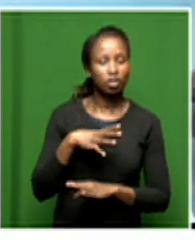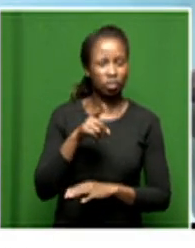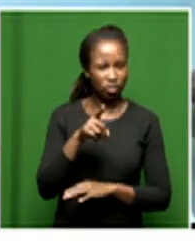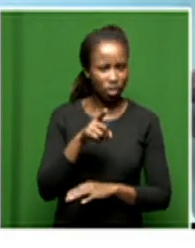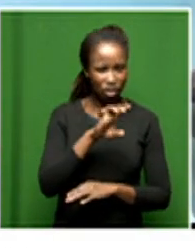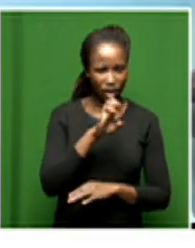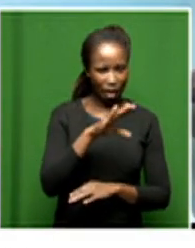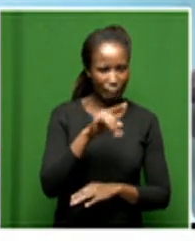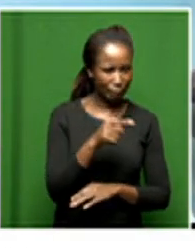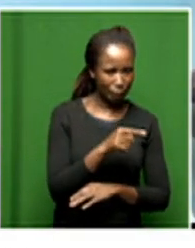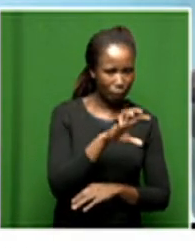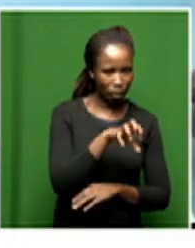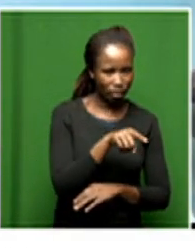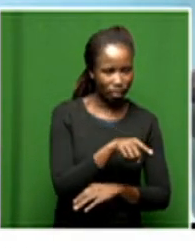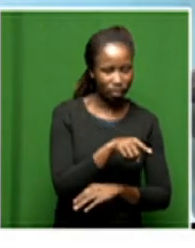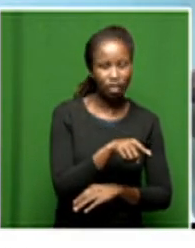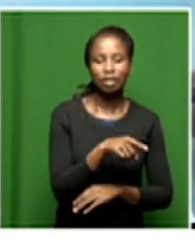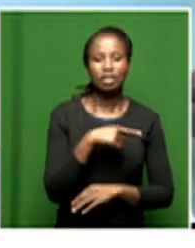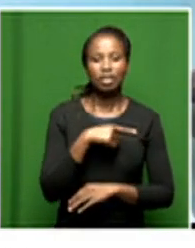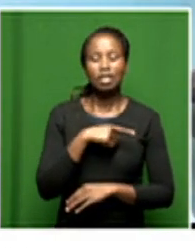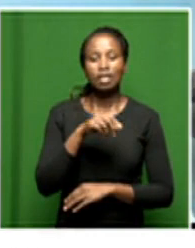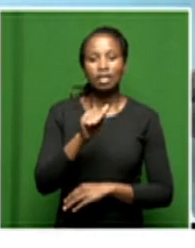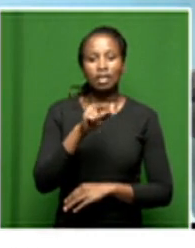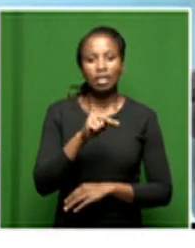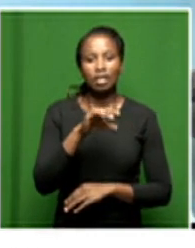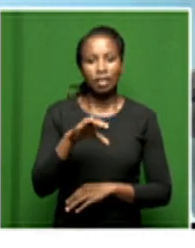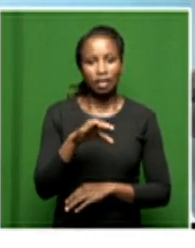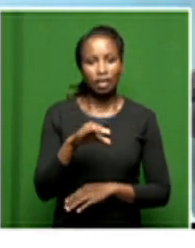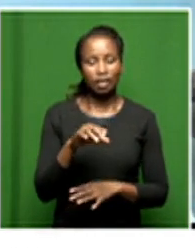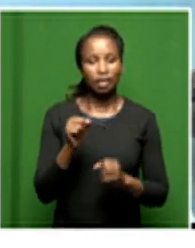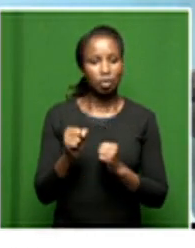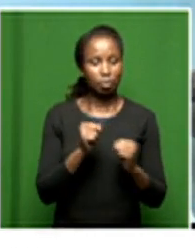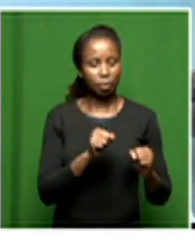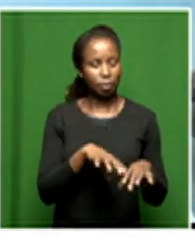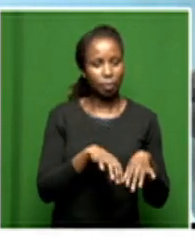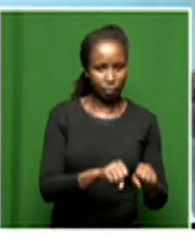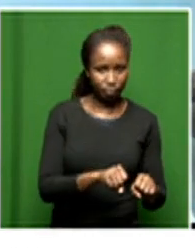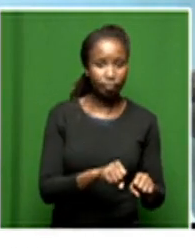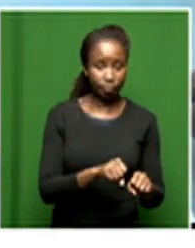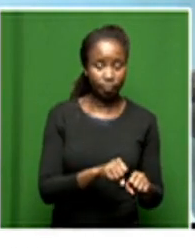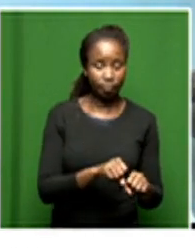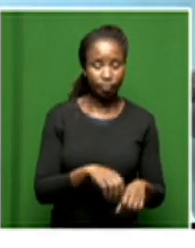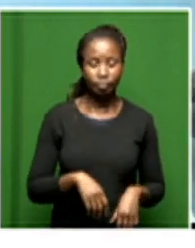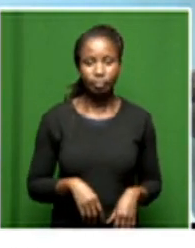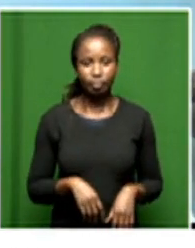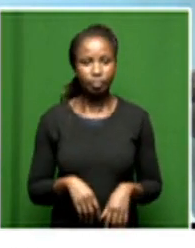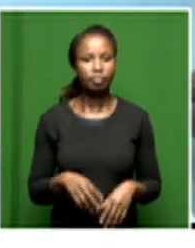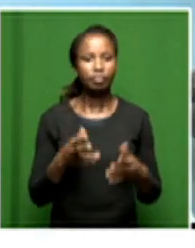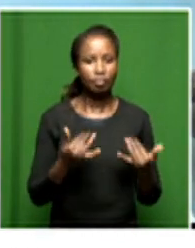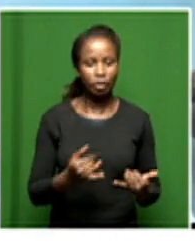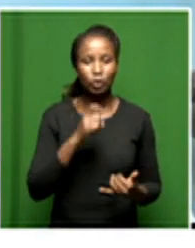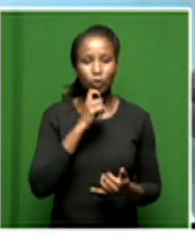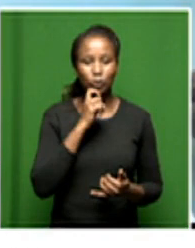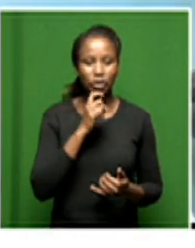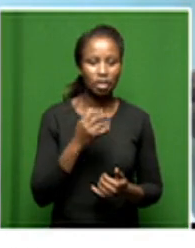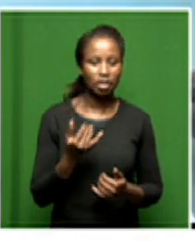Cape, and the ANC holding steady there, and in some instances we use the word